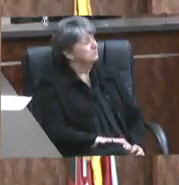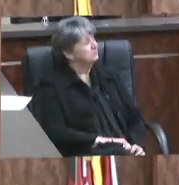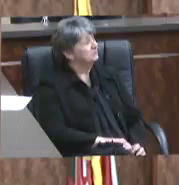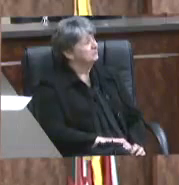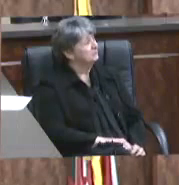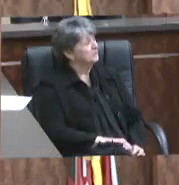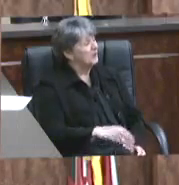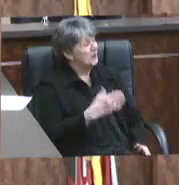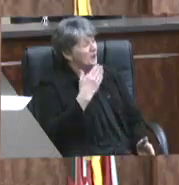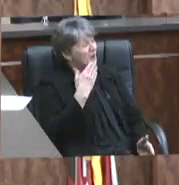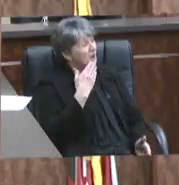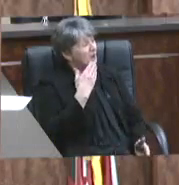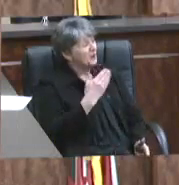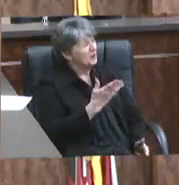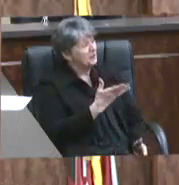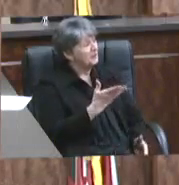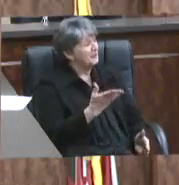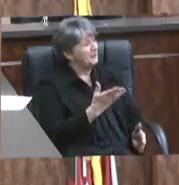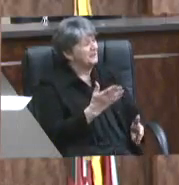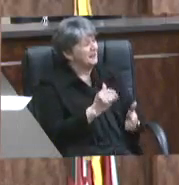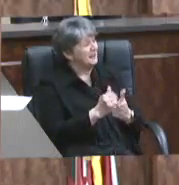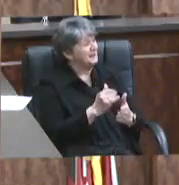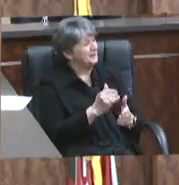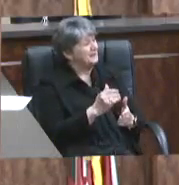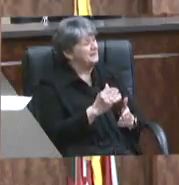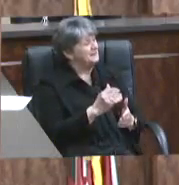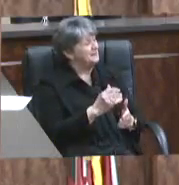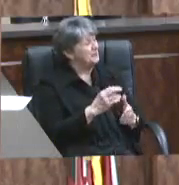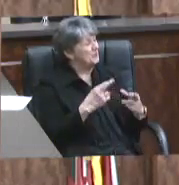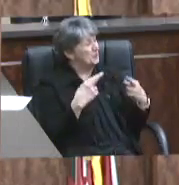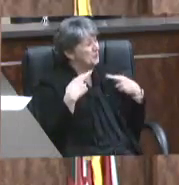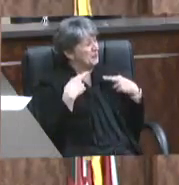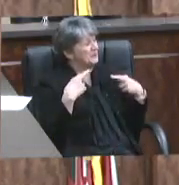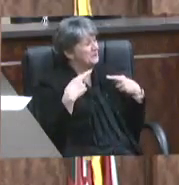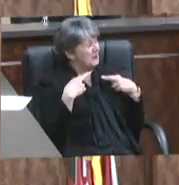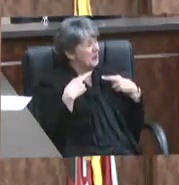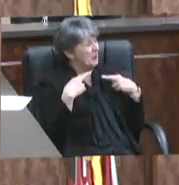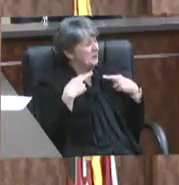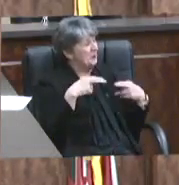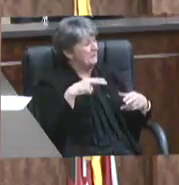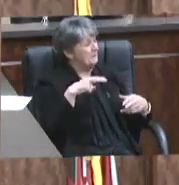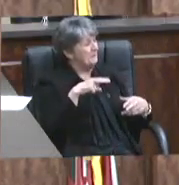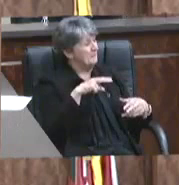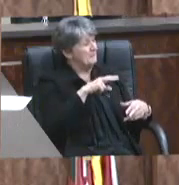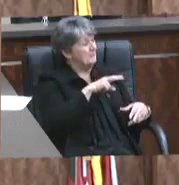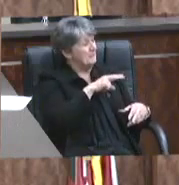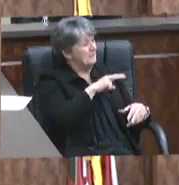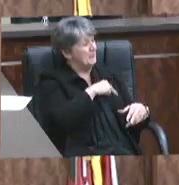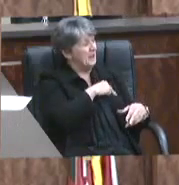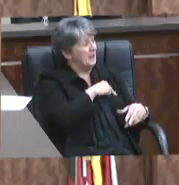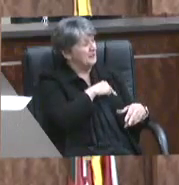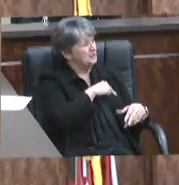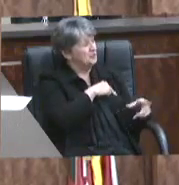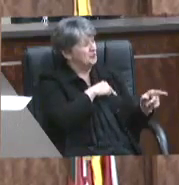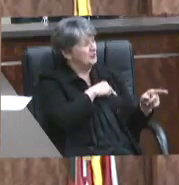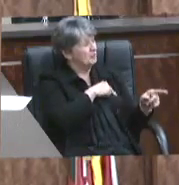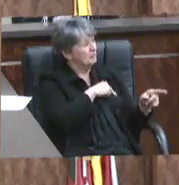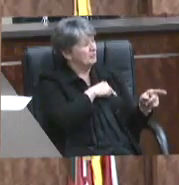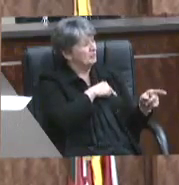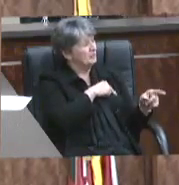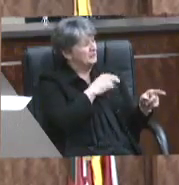good thing it's a retirement badge. It's your Chiefs, City of Laurel Police Department Chiefs badge. It now